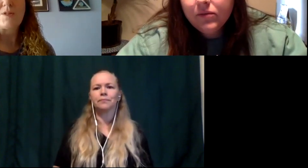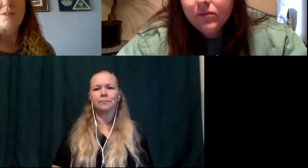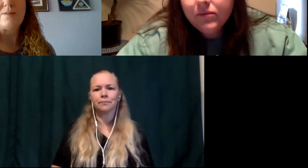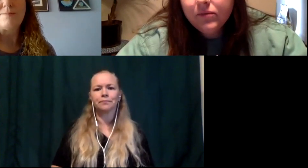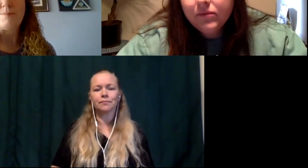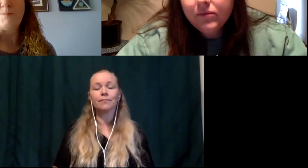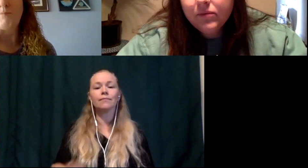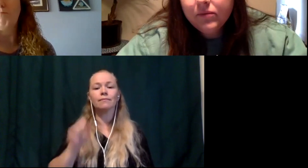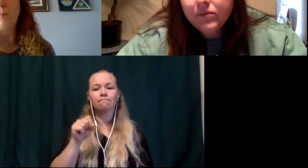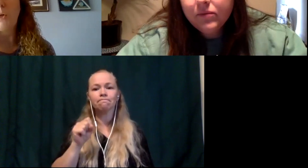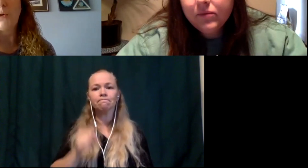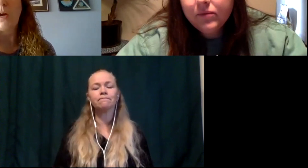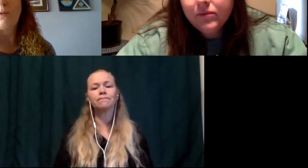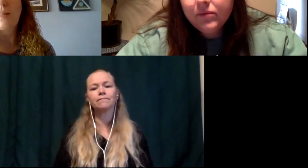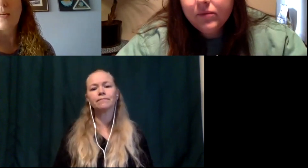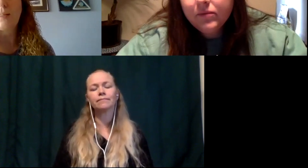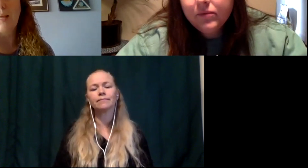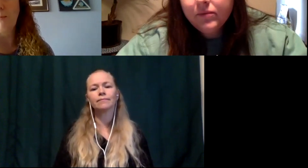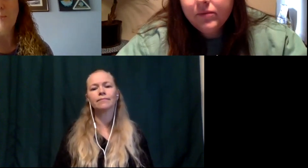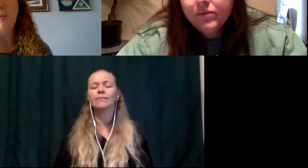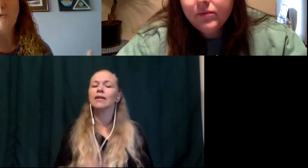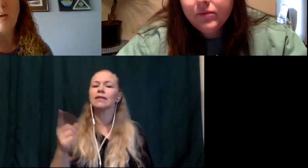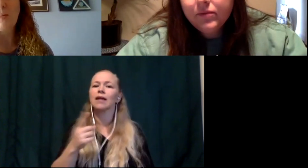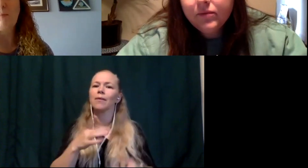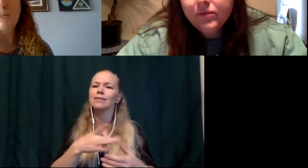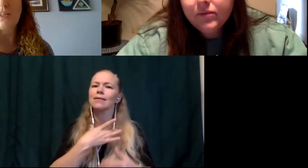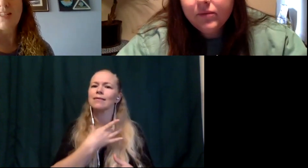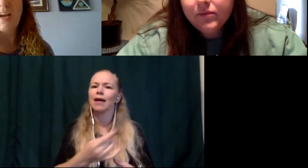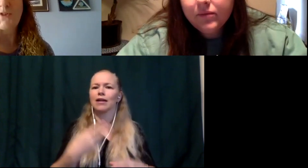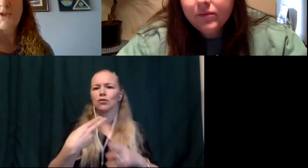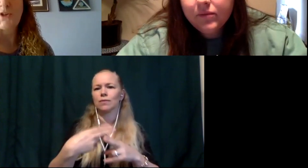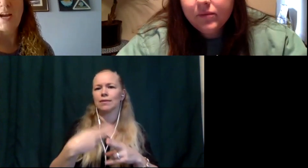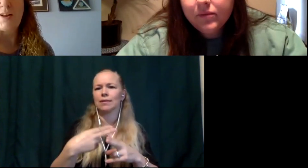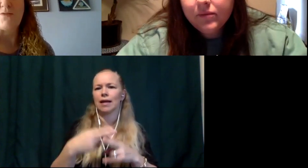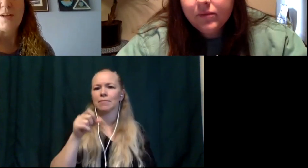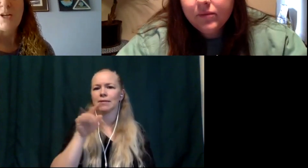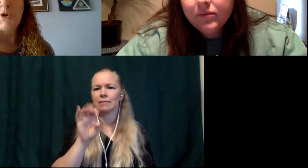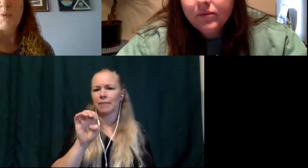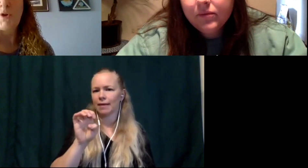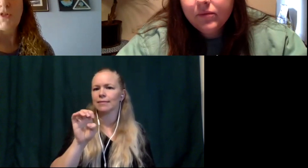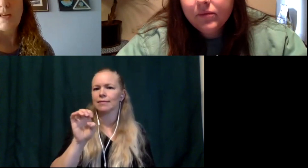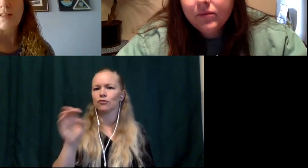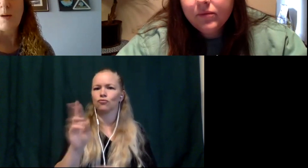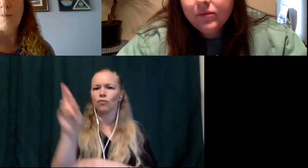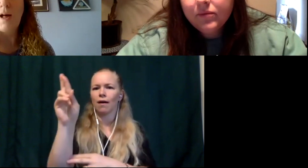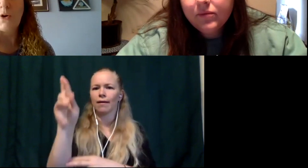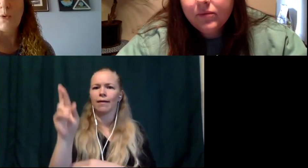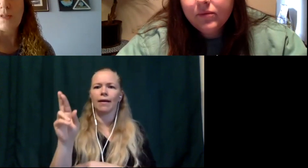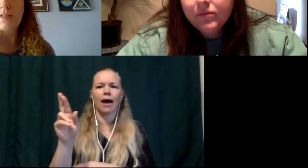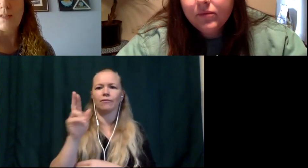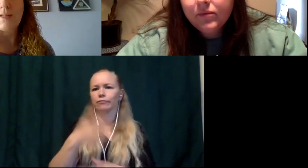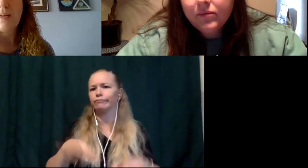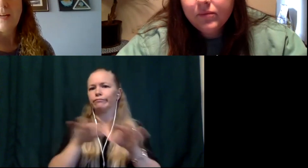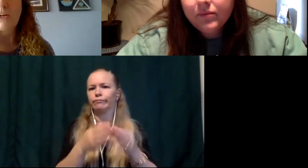there was, you know, they always like to name spacecraft and missions after kind of notable things. And Apollo